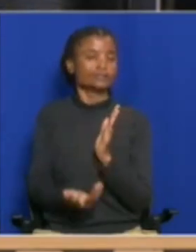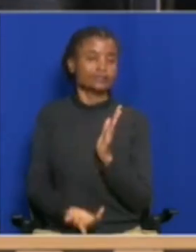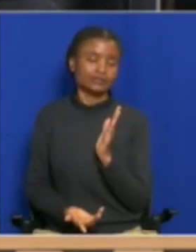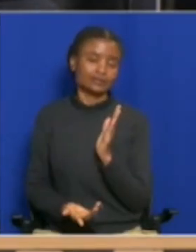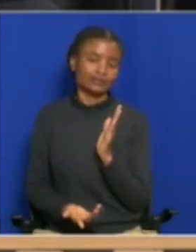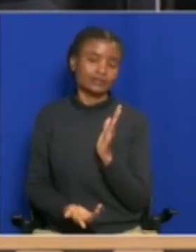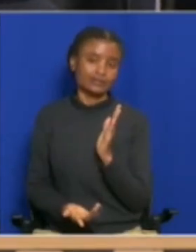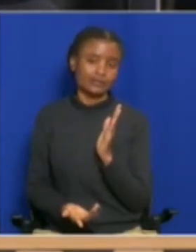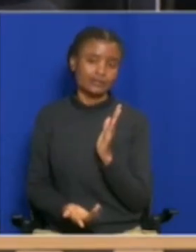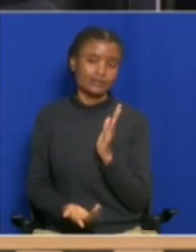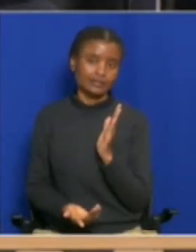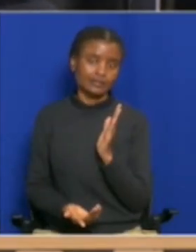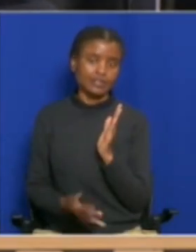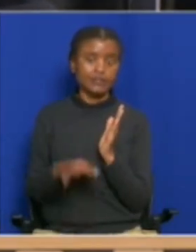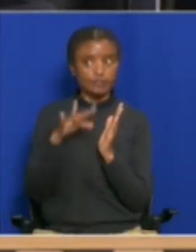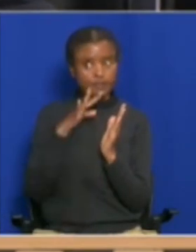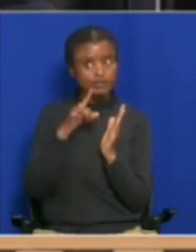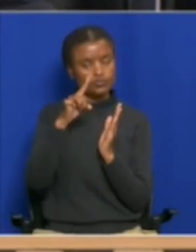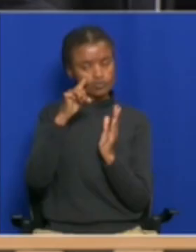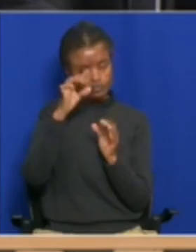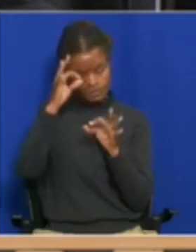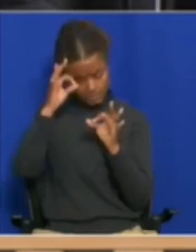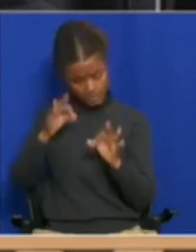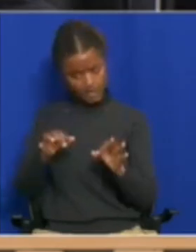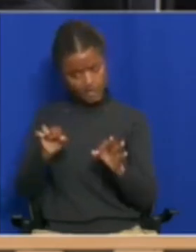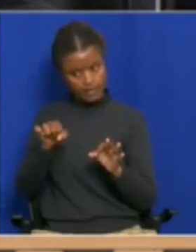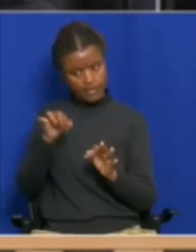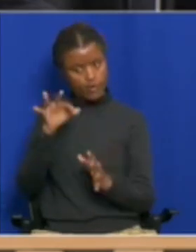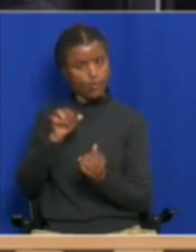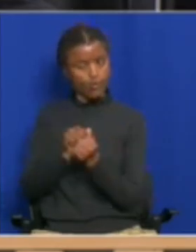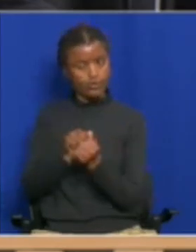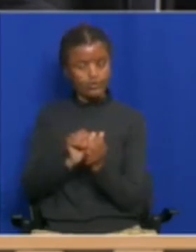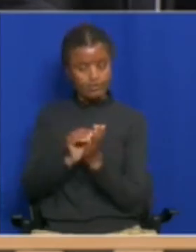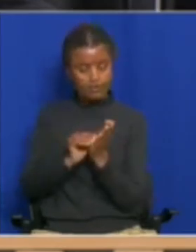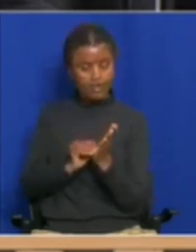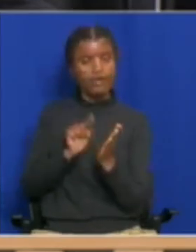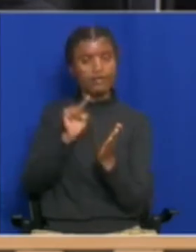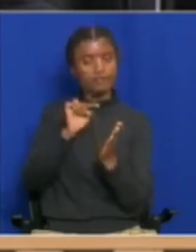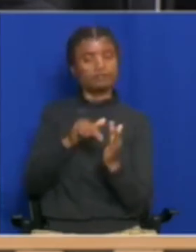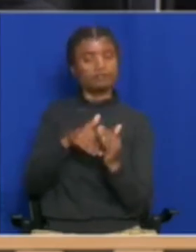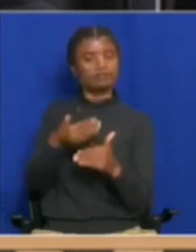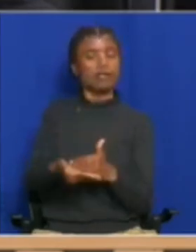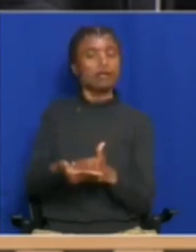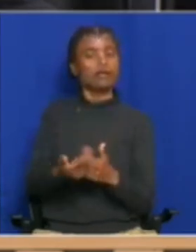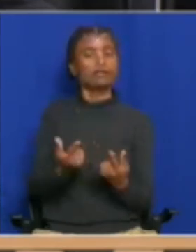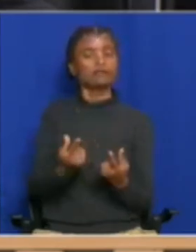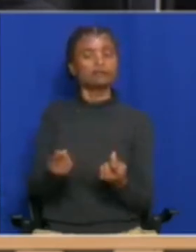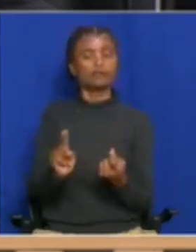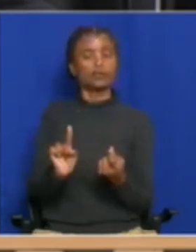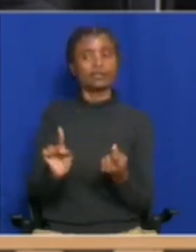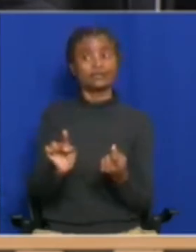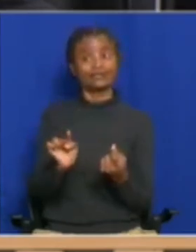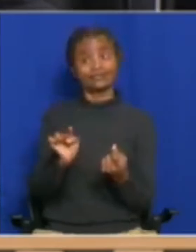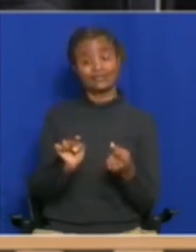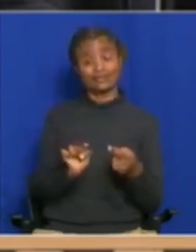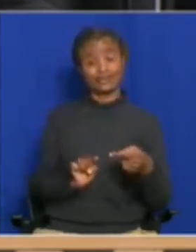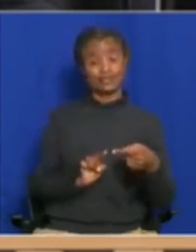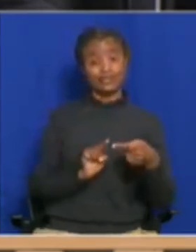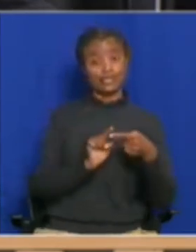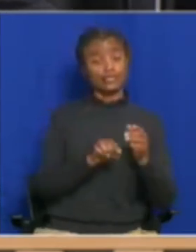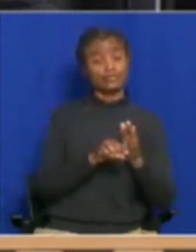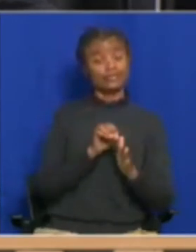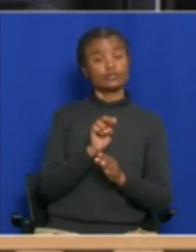conclusions to lead to the fact that B of 27